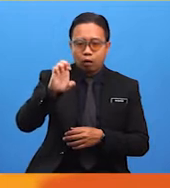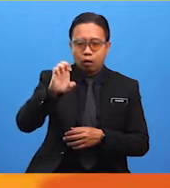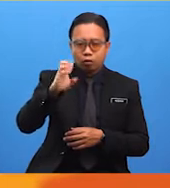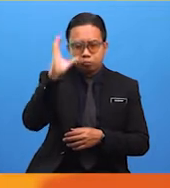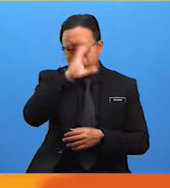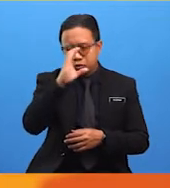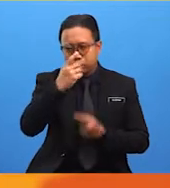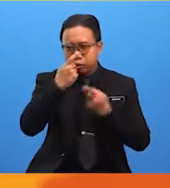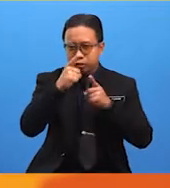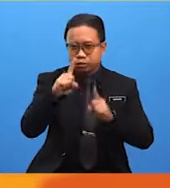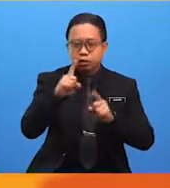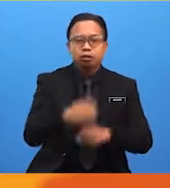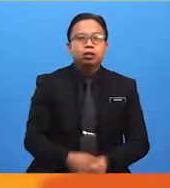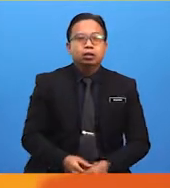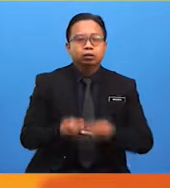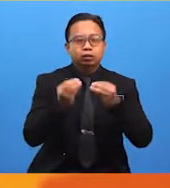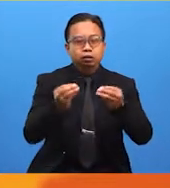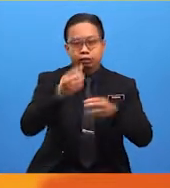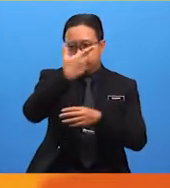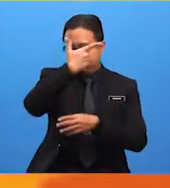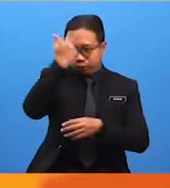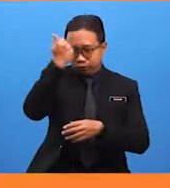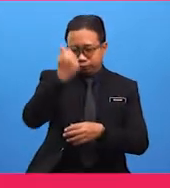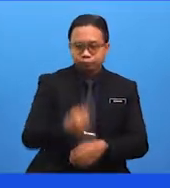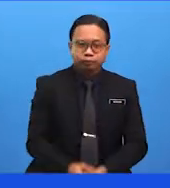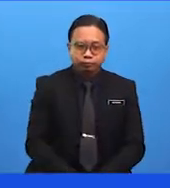answer that gives a reason.